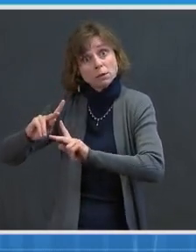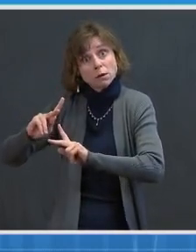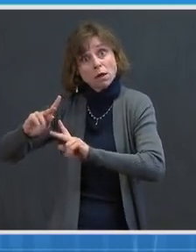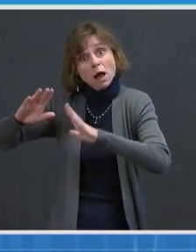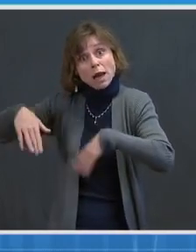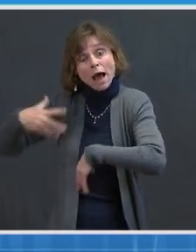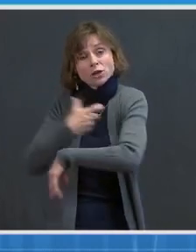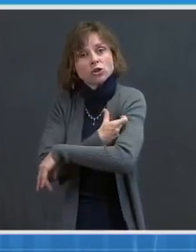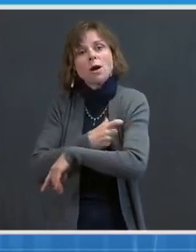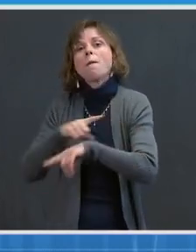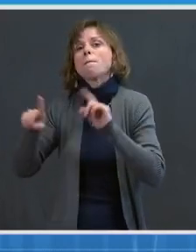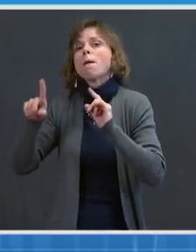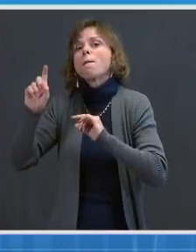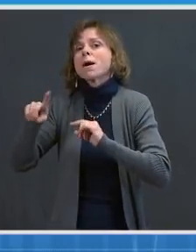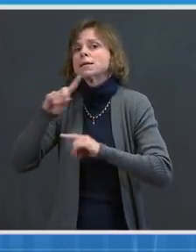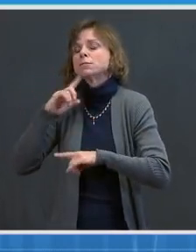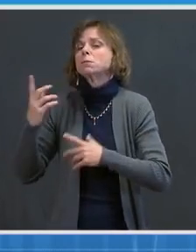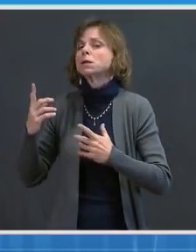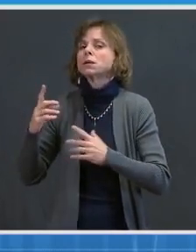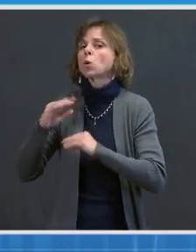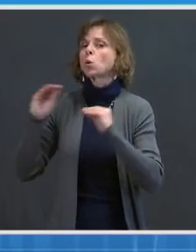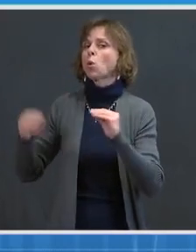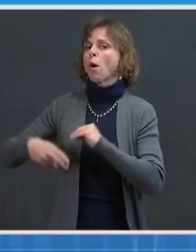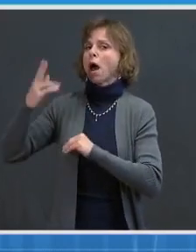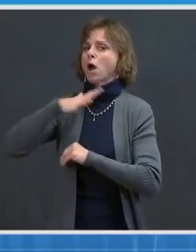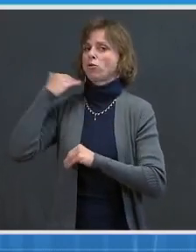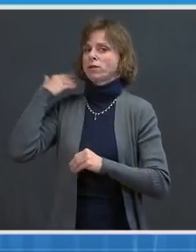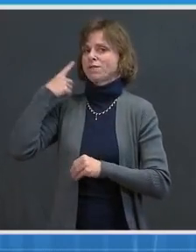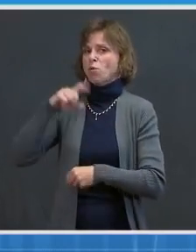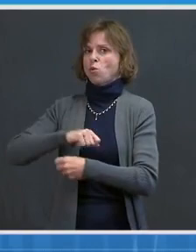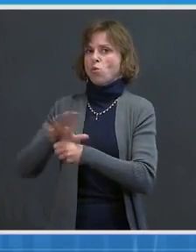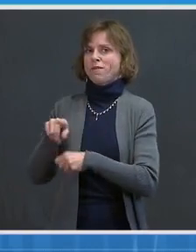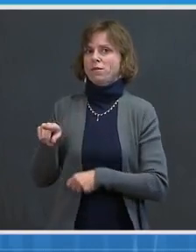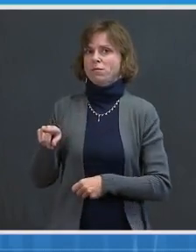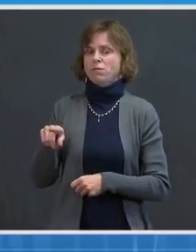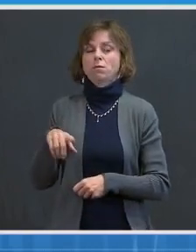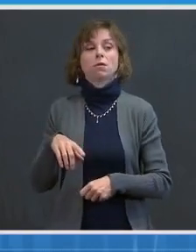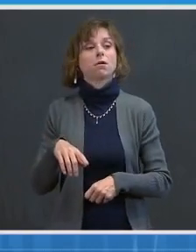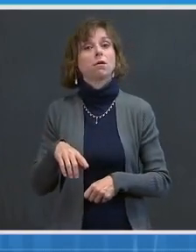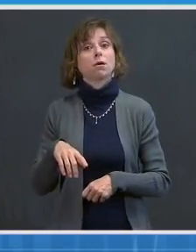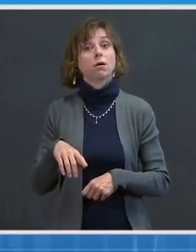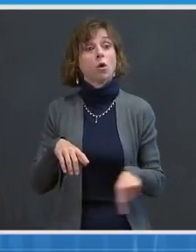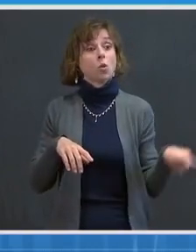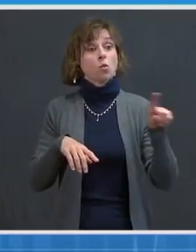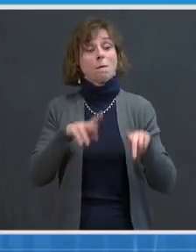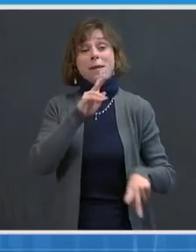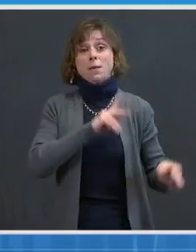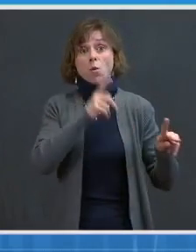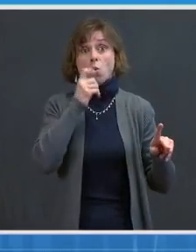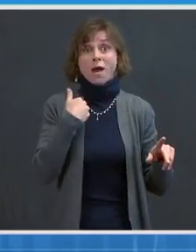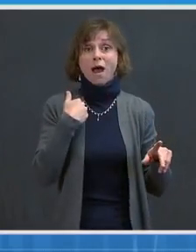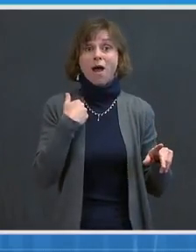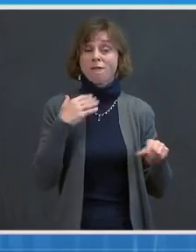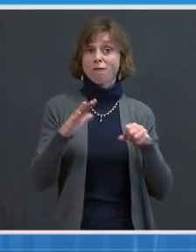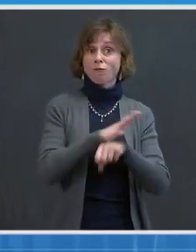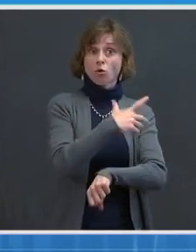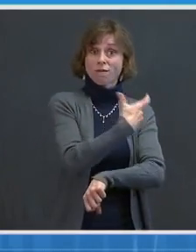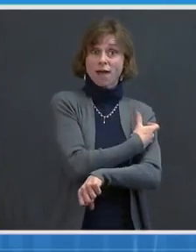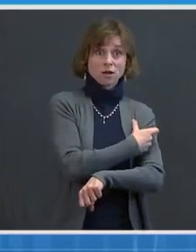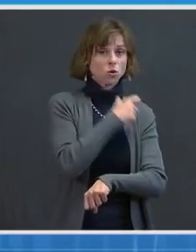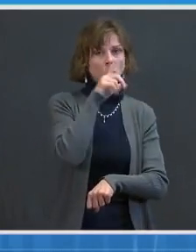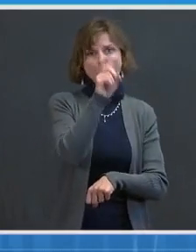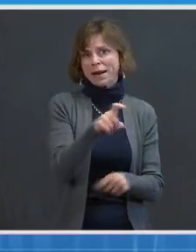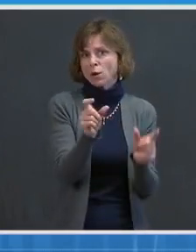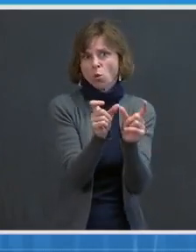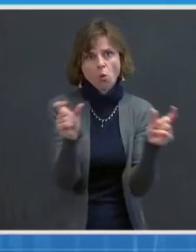severe illness from COVID-19. And that fully vaccinated people do not need to quarantine or get tested following contact